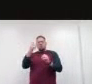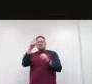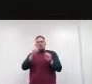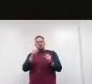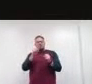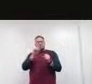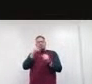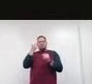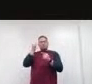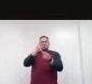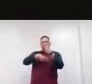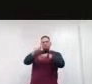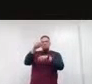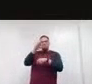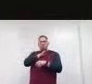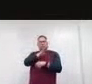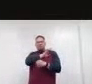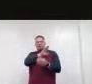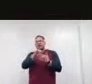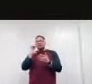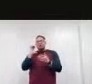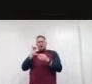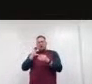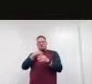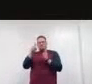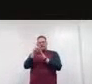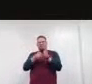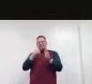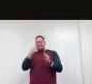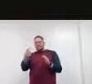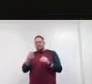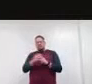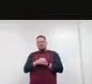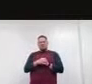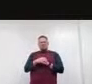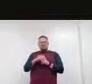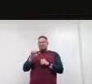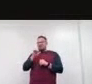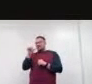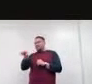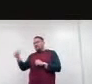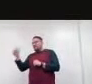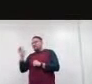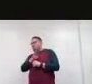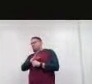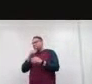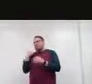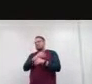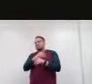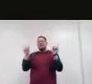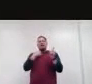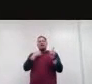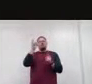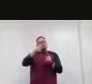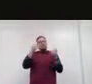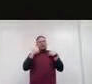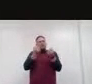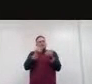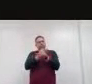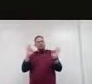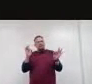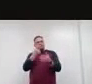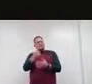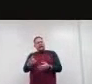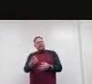board. That's what our policy clearly says. I can't even Correct. Speak for another board member, for heaven's sake. But I should have the freedom to